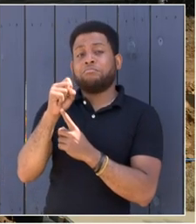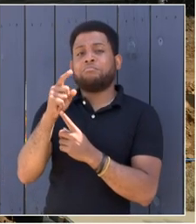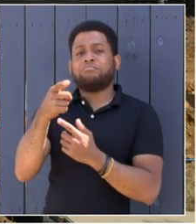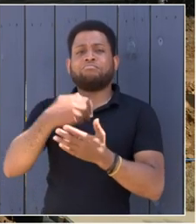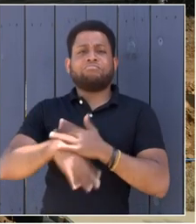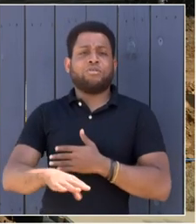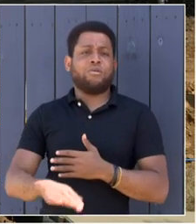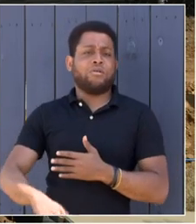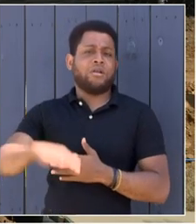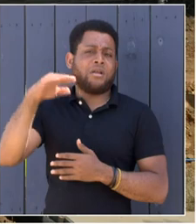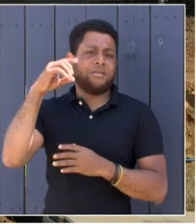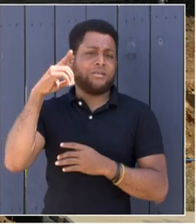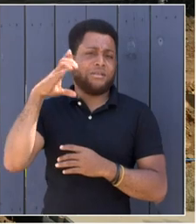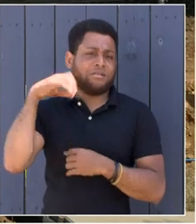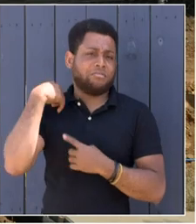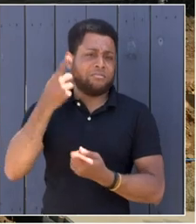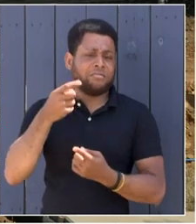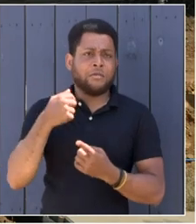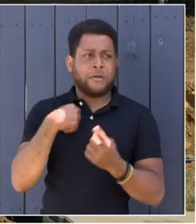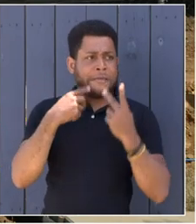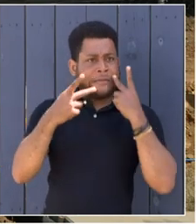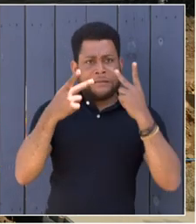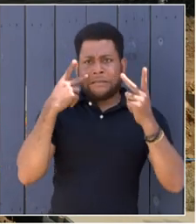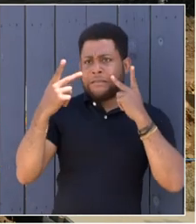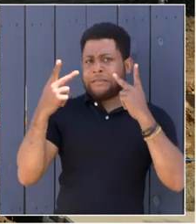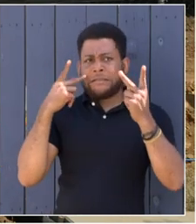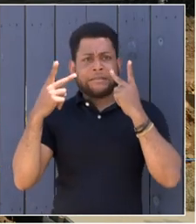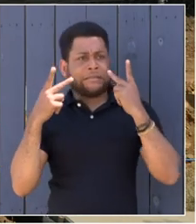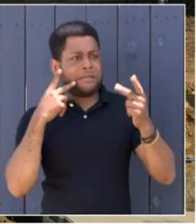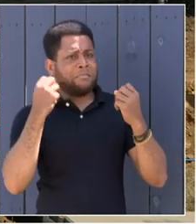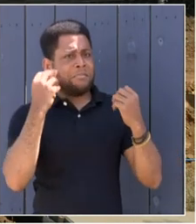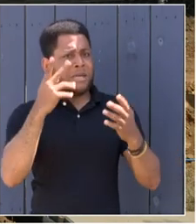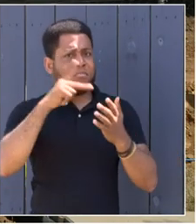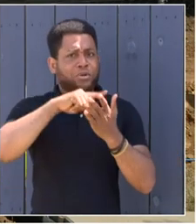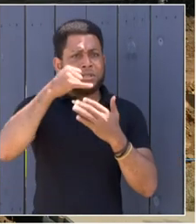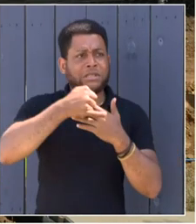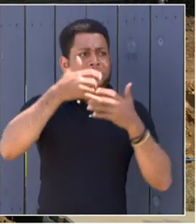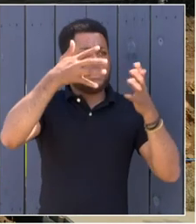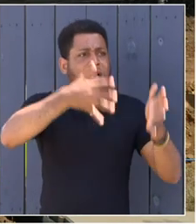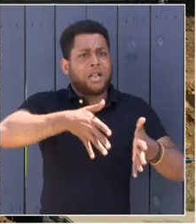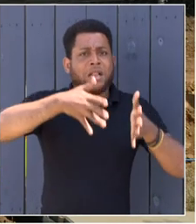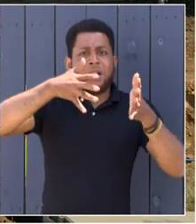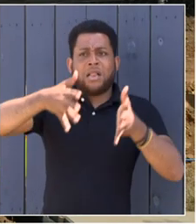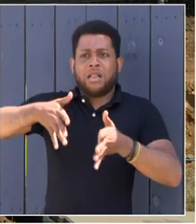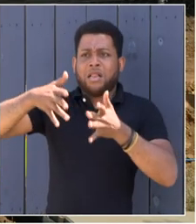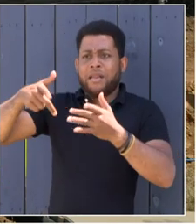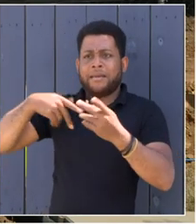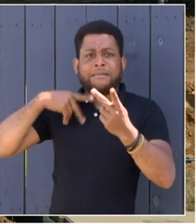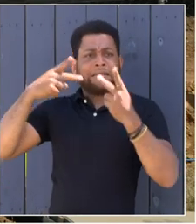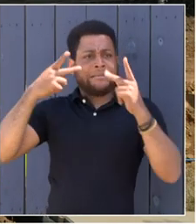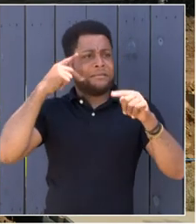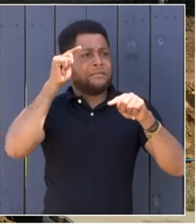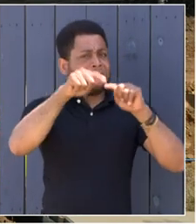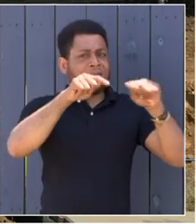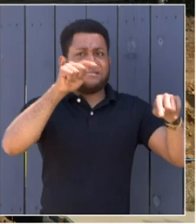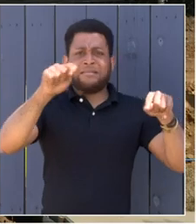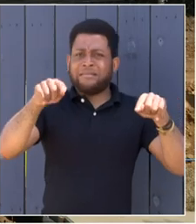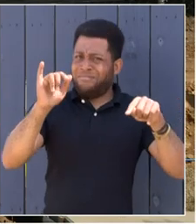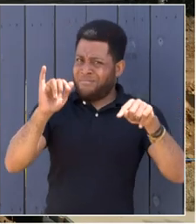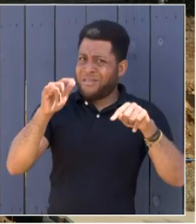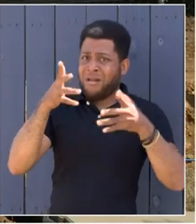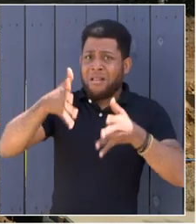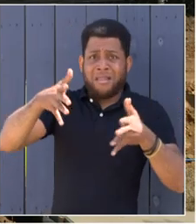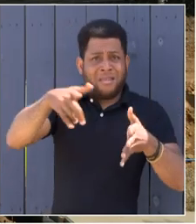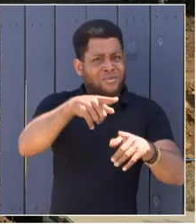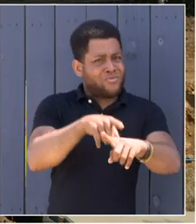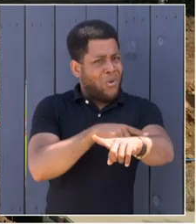lay dormant for far too long. Being in positions of leadership making sure that you can bring people together, public